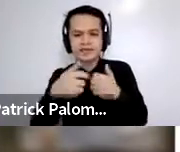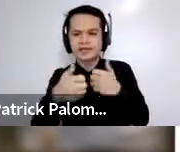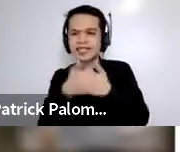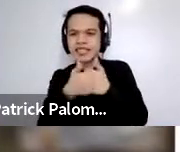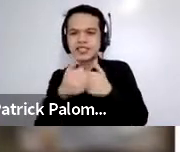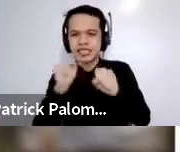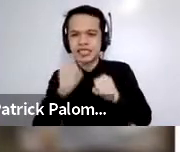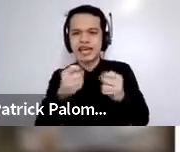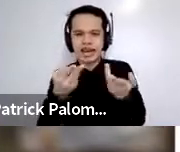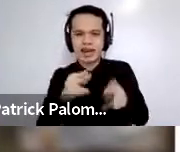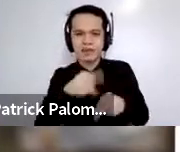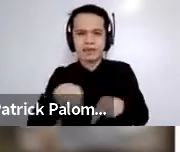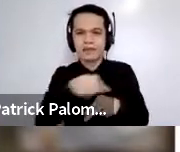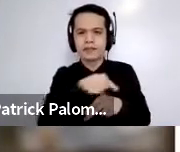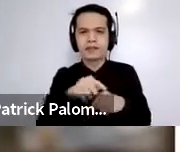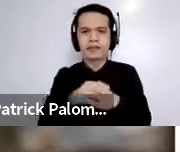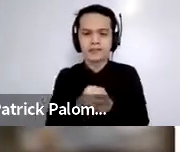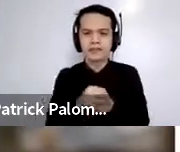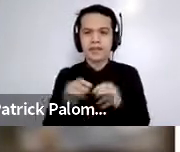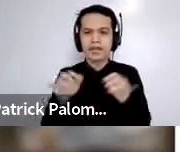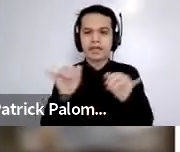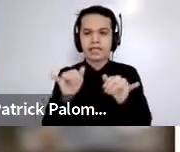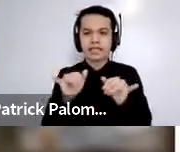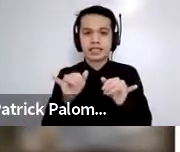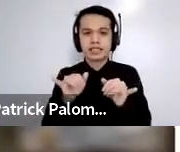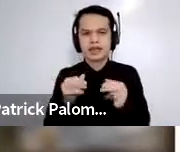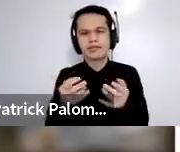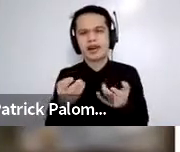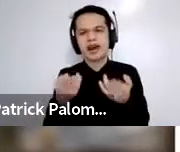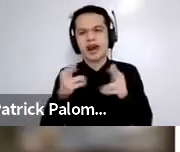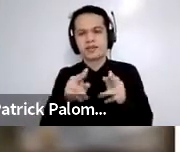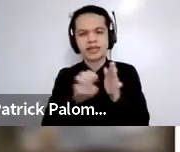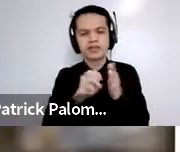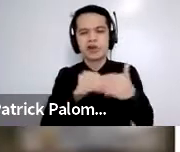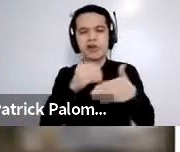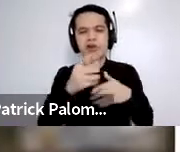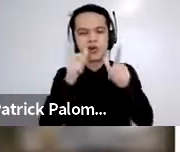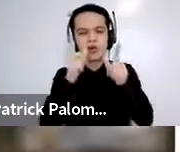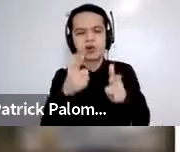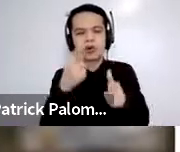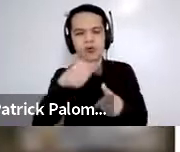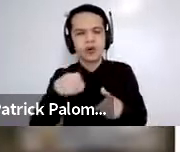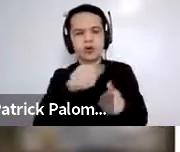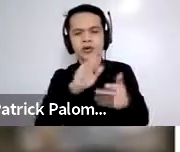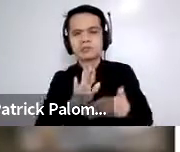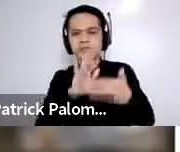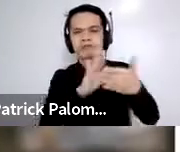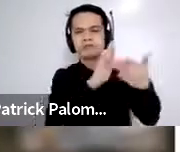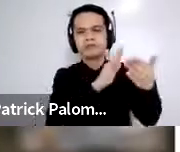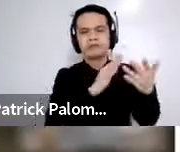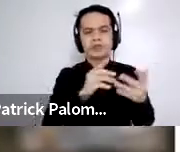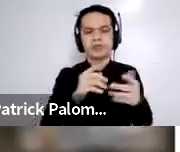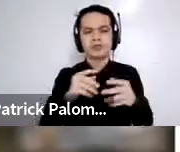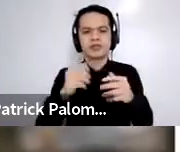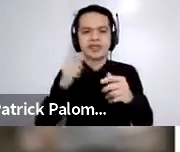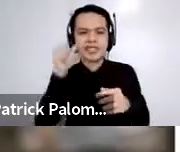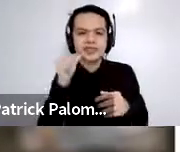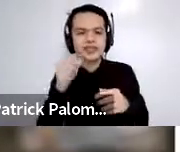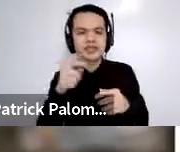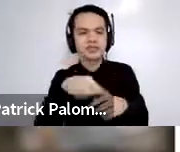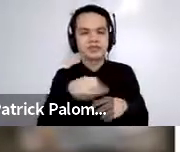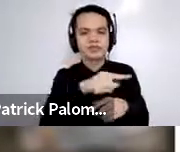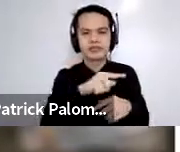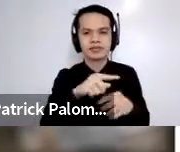It overlooks their knowledge, skills, and resources for dealing with hazards and disasters. Their experience of overcoming barriers